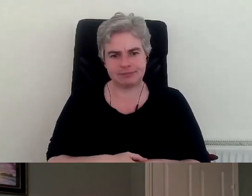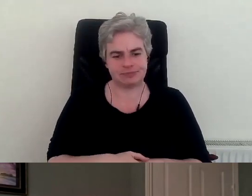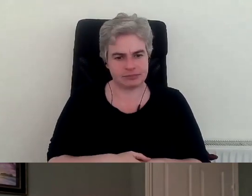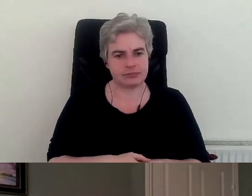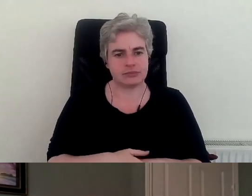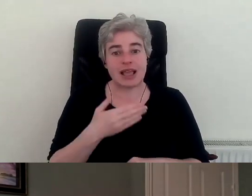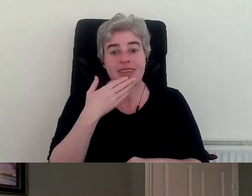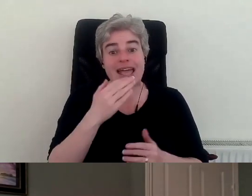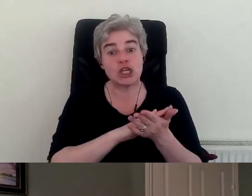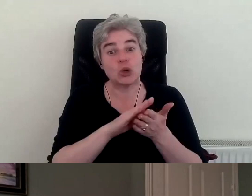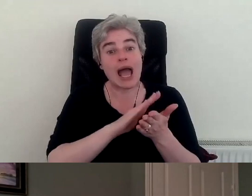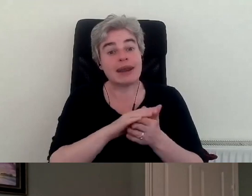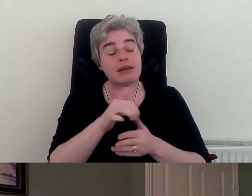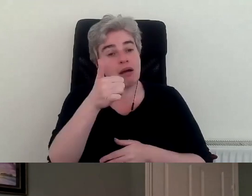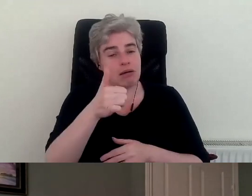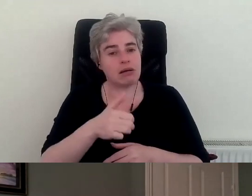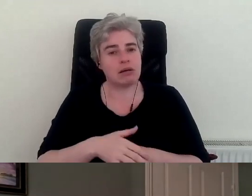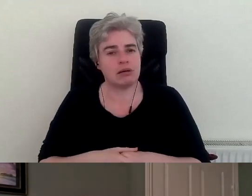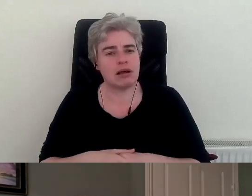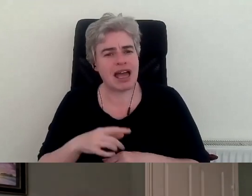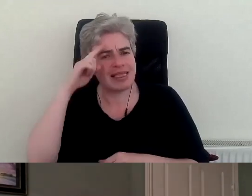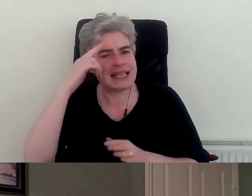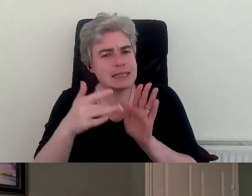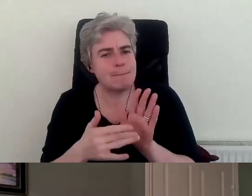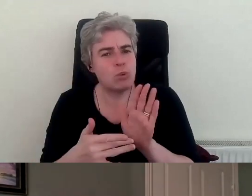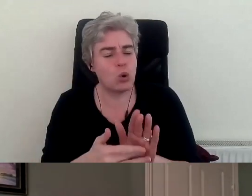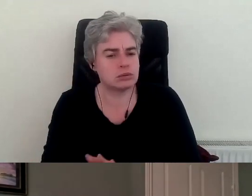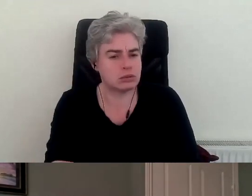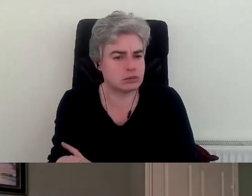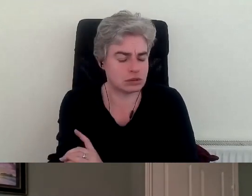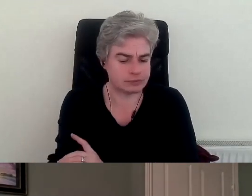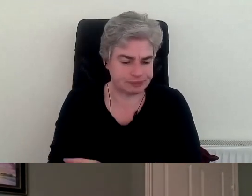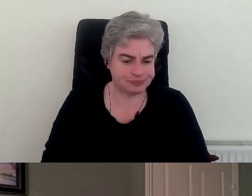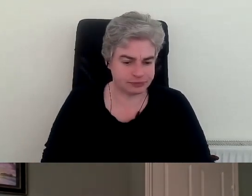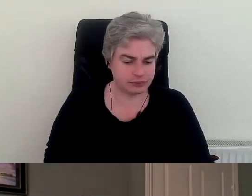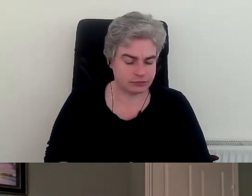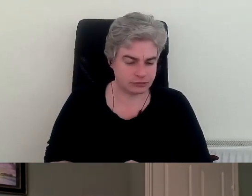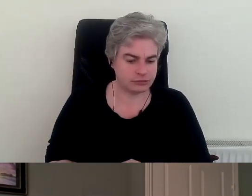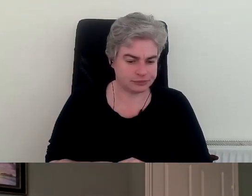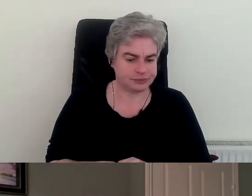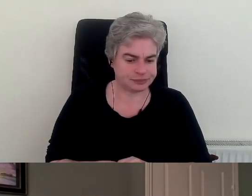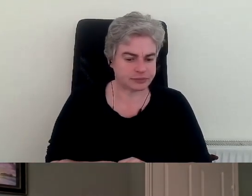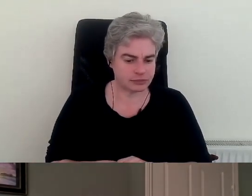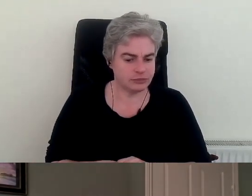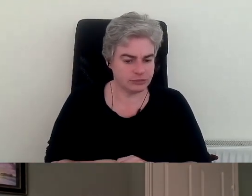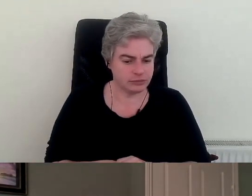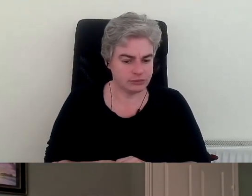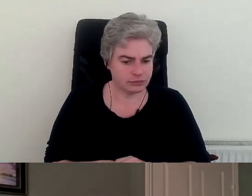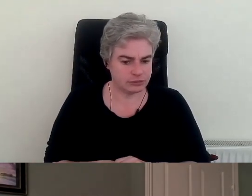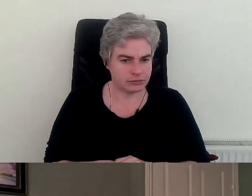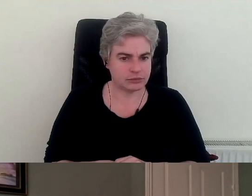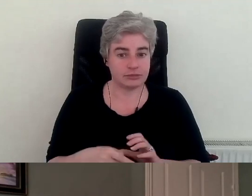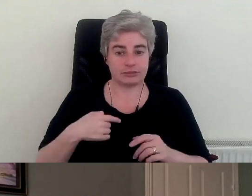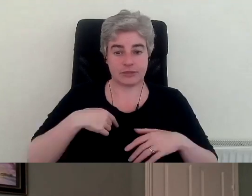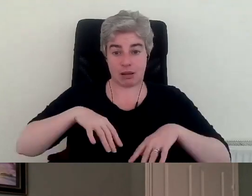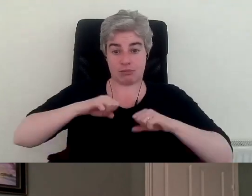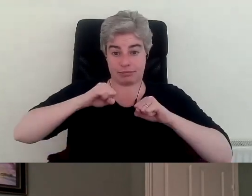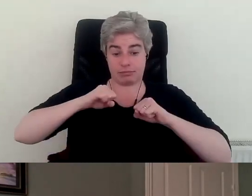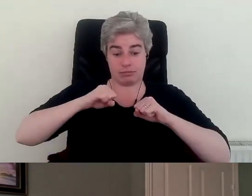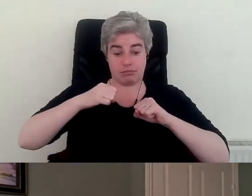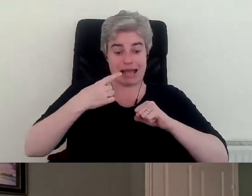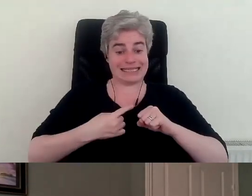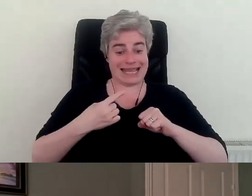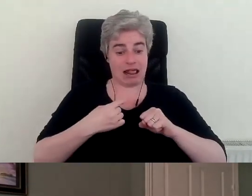Thank you, Hannah. I think it's very important because I began as a theologian,